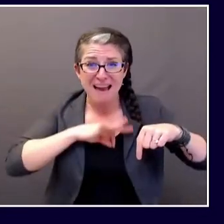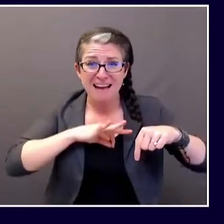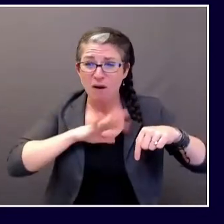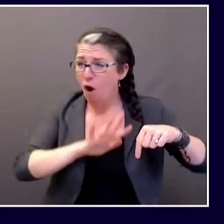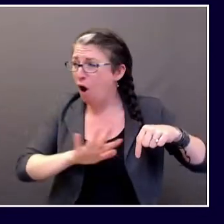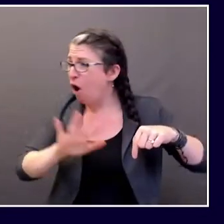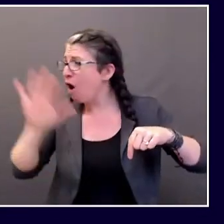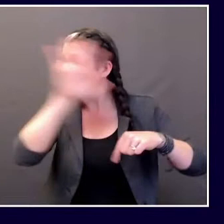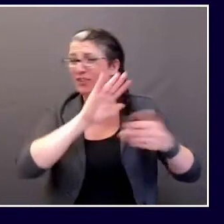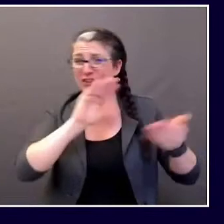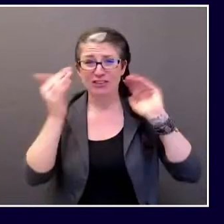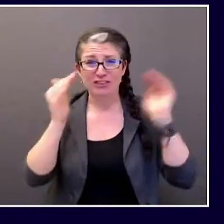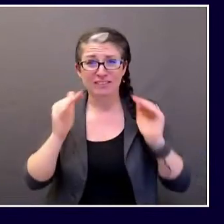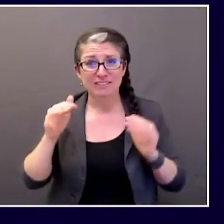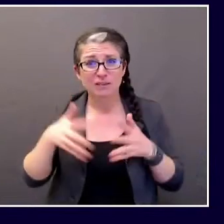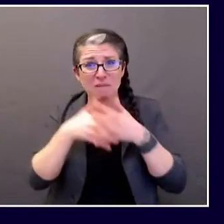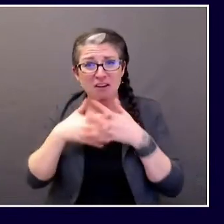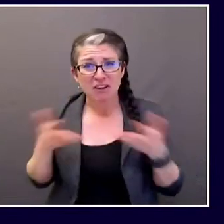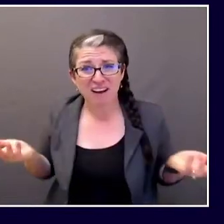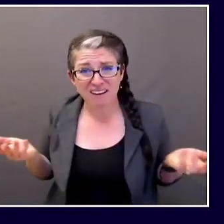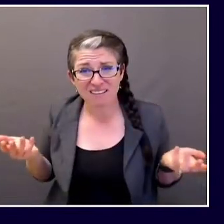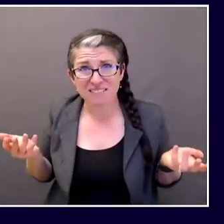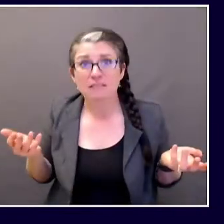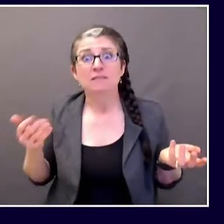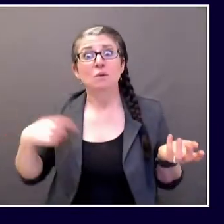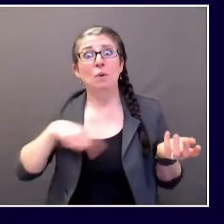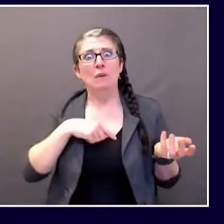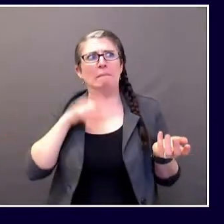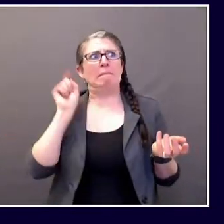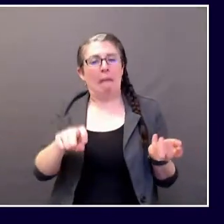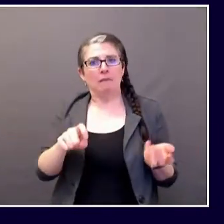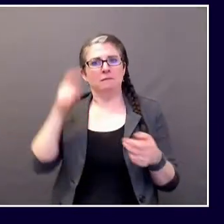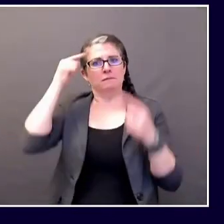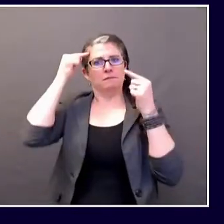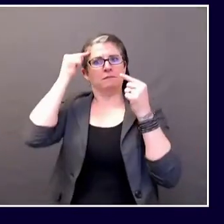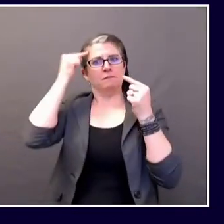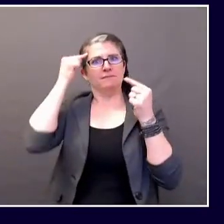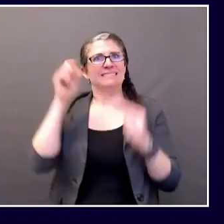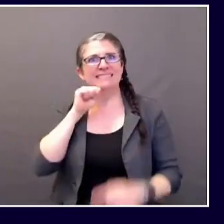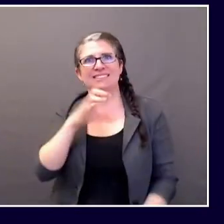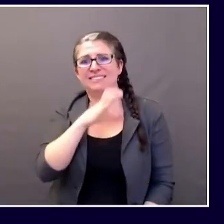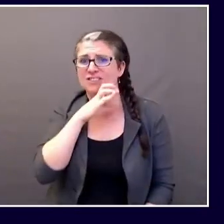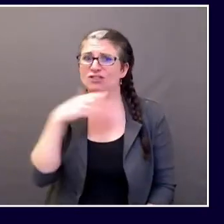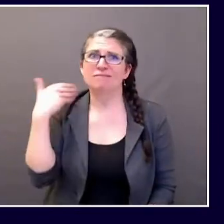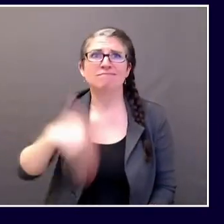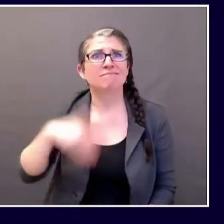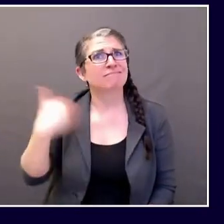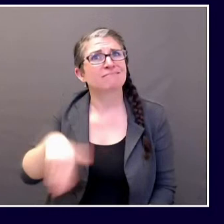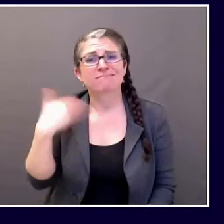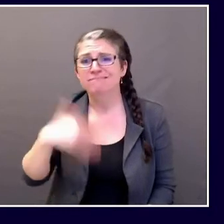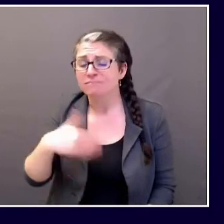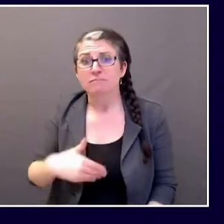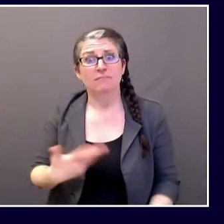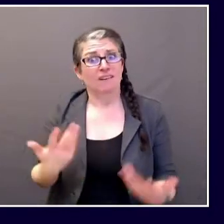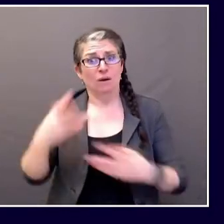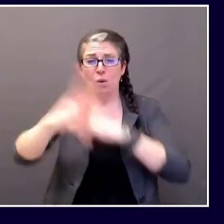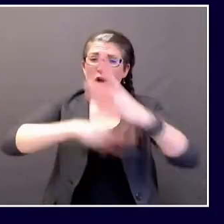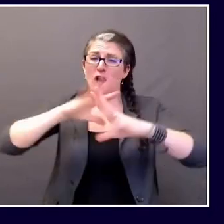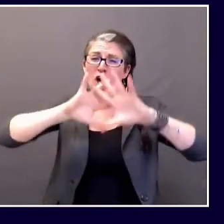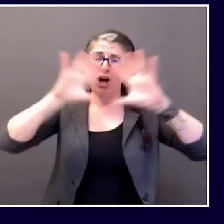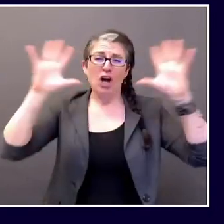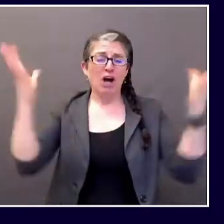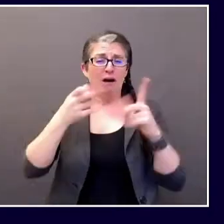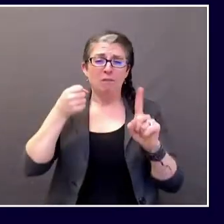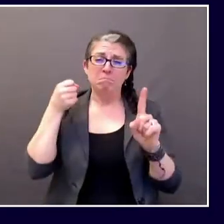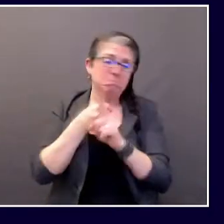imperfect solutions. That's unfortunately the nature of a pandemic, but the proceeding by age not only allows us